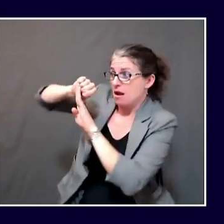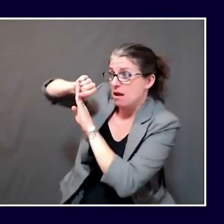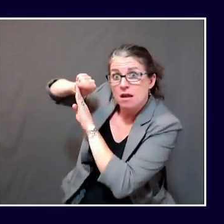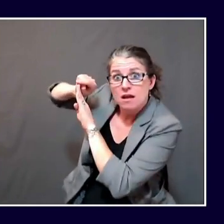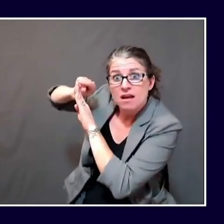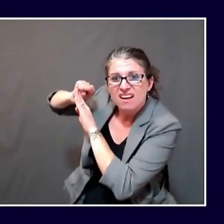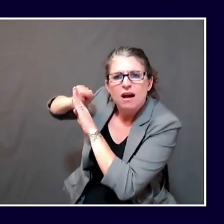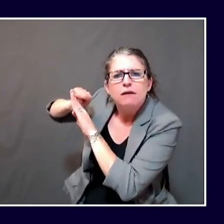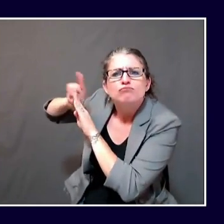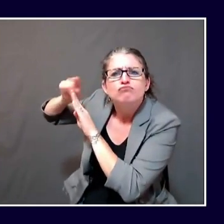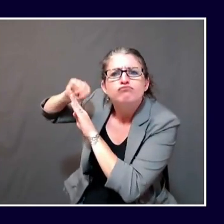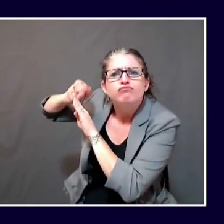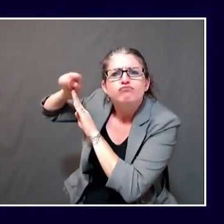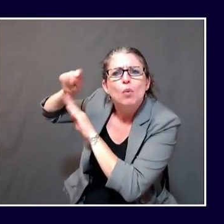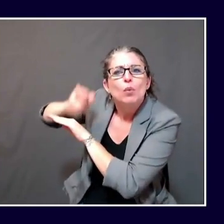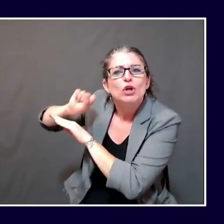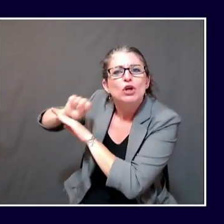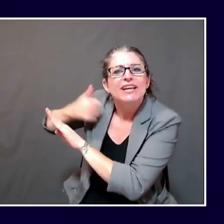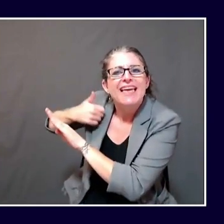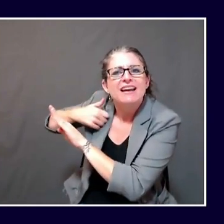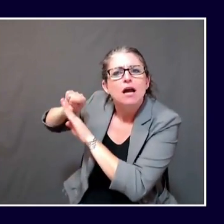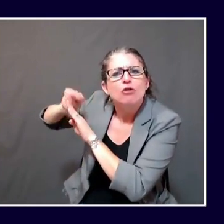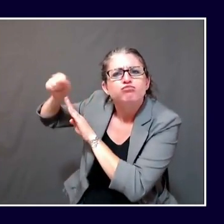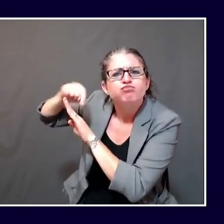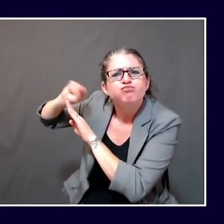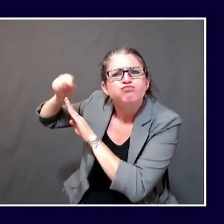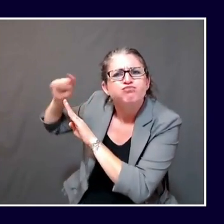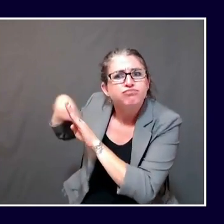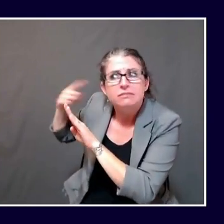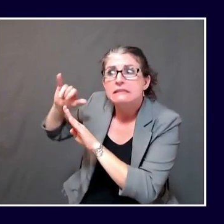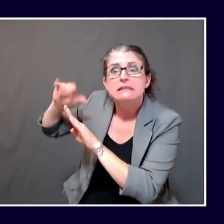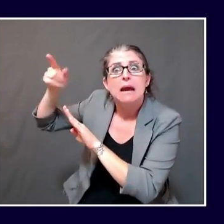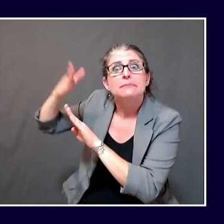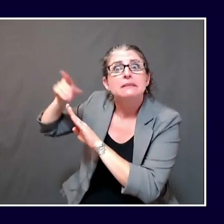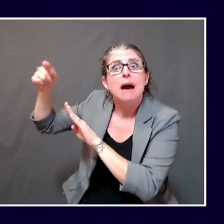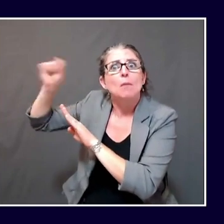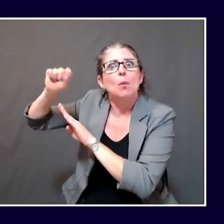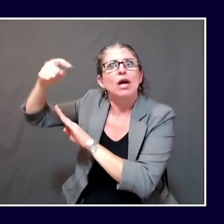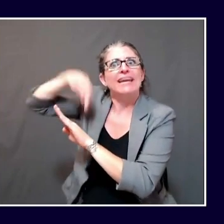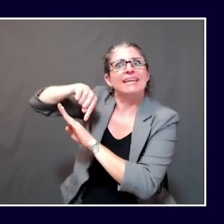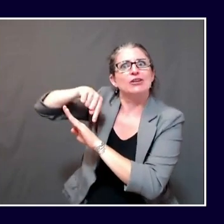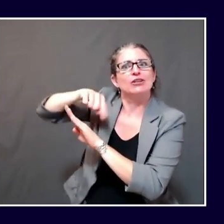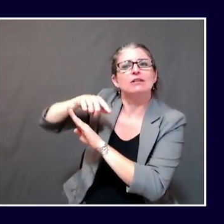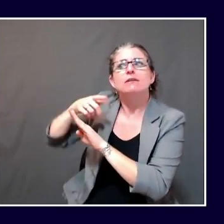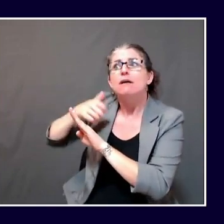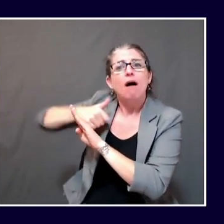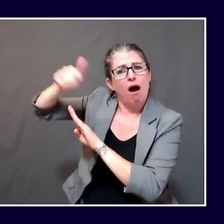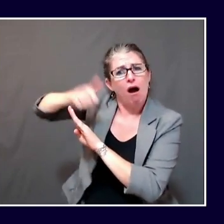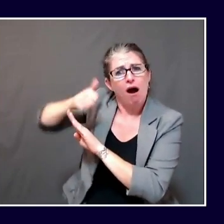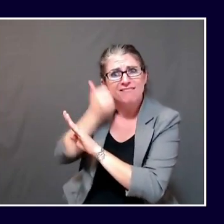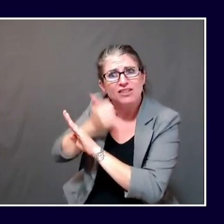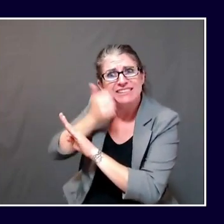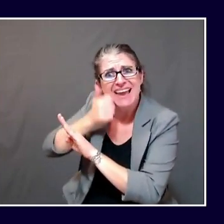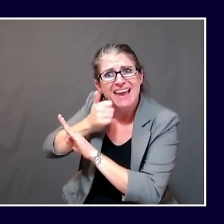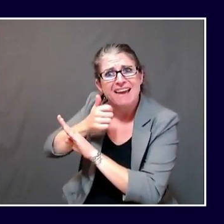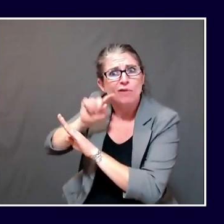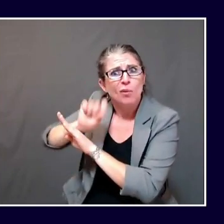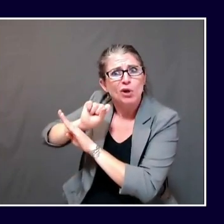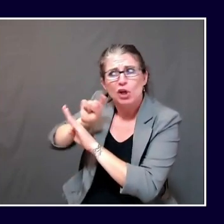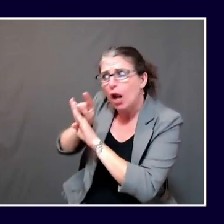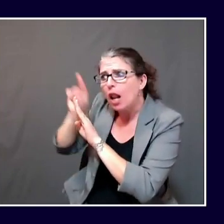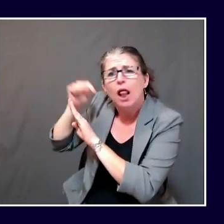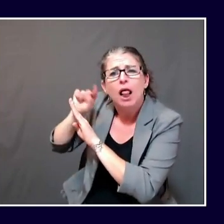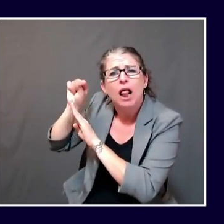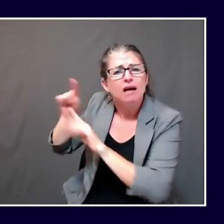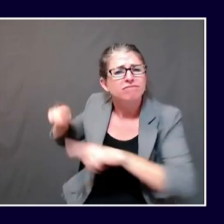know a lot of people come back and forth on a daily basis for essential work in this pandemic, but generally they